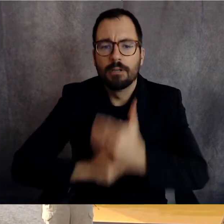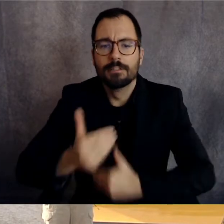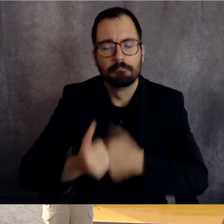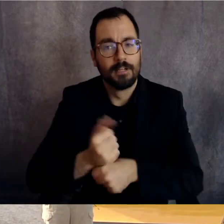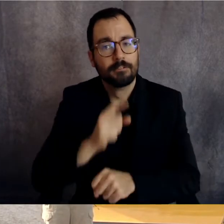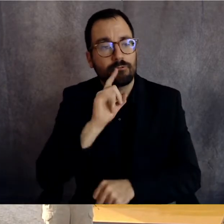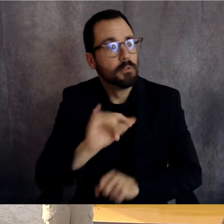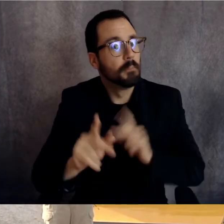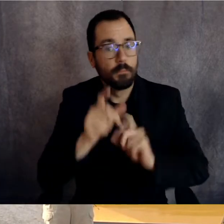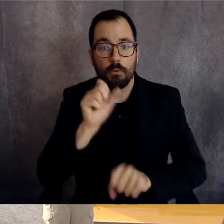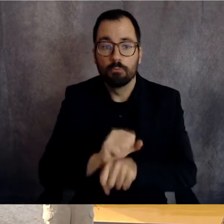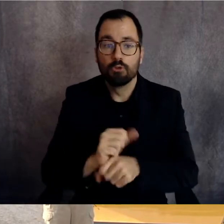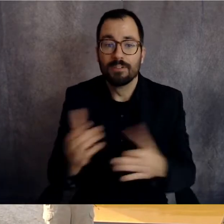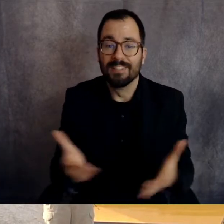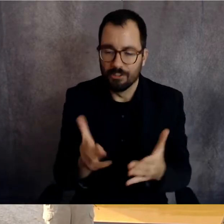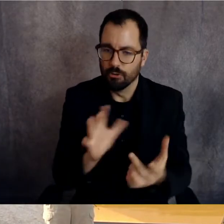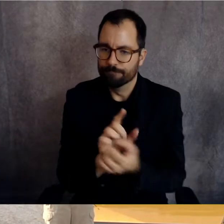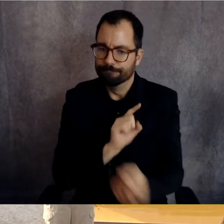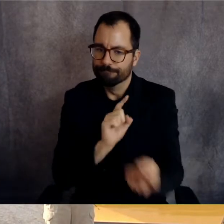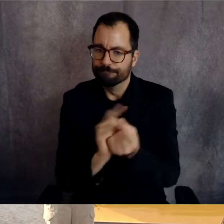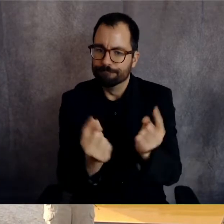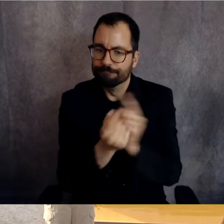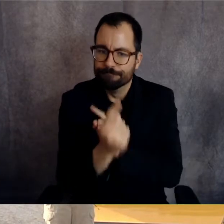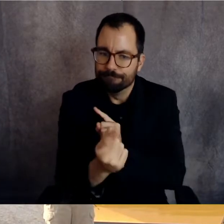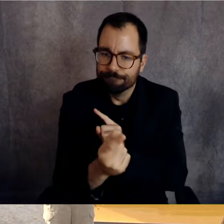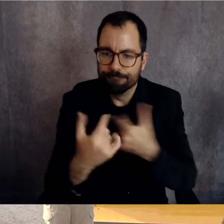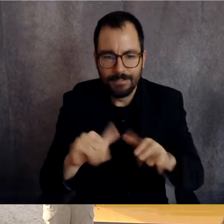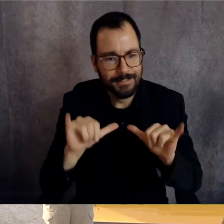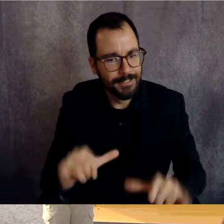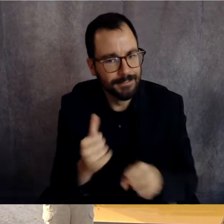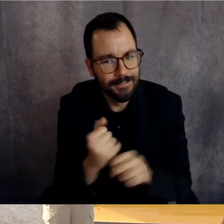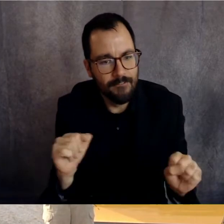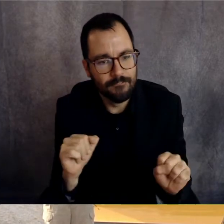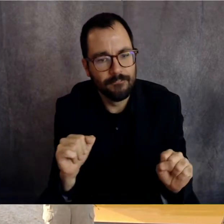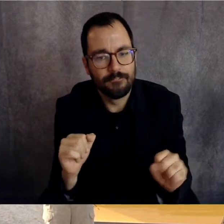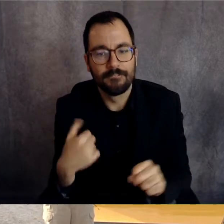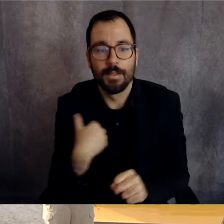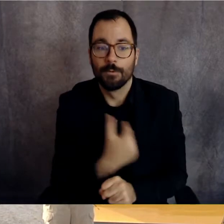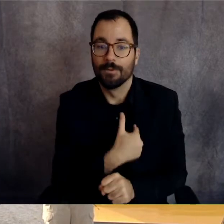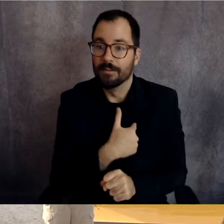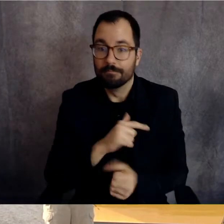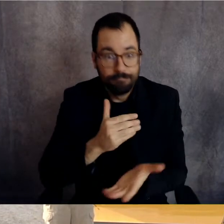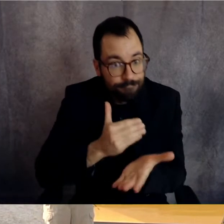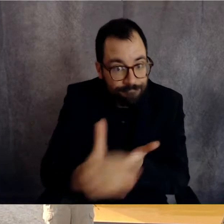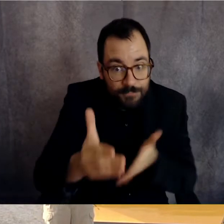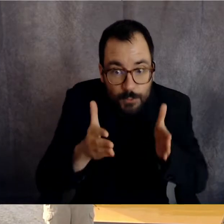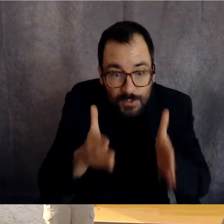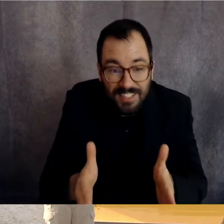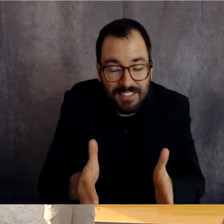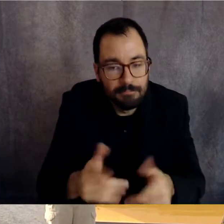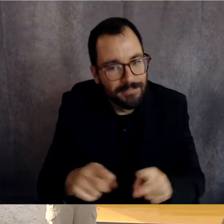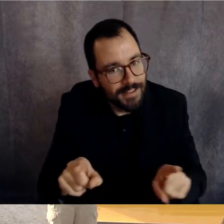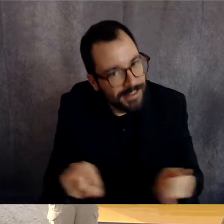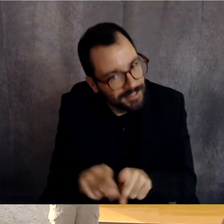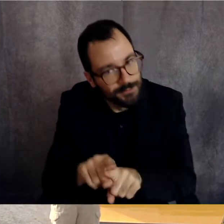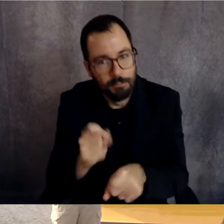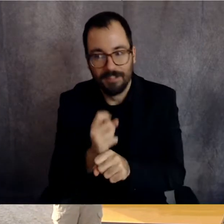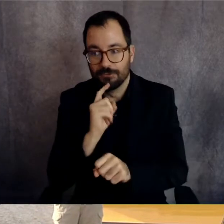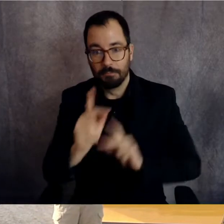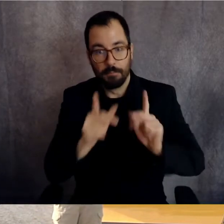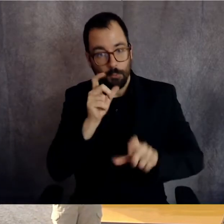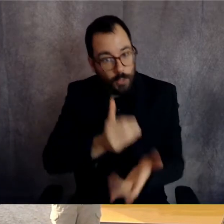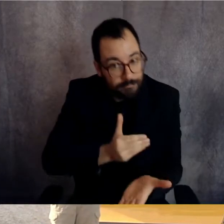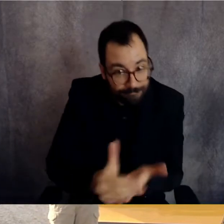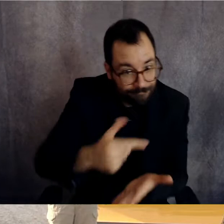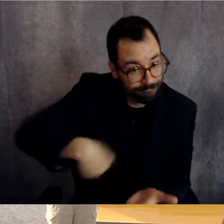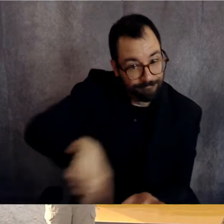social distancing guidelines. It's not just about making sure that we clear the streets, but it's also about making sure that we keep our workers safe here